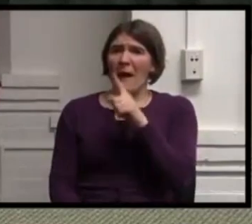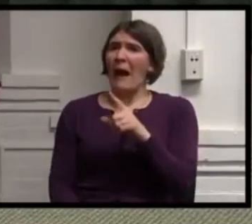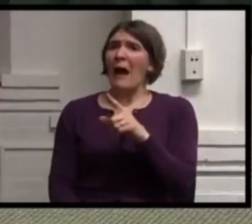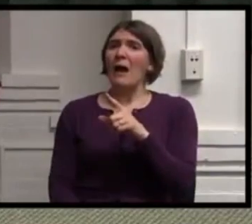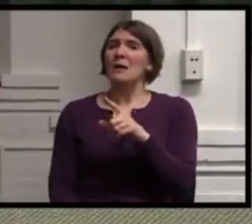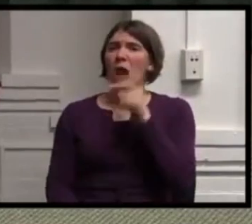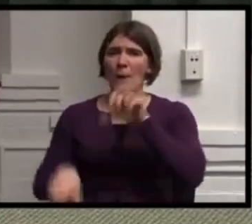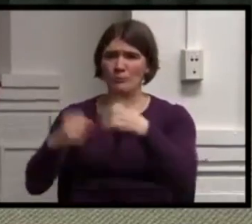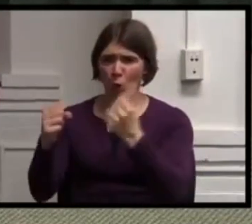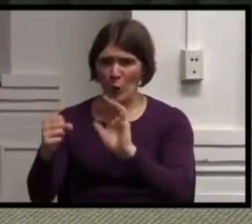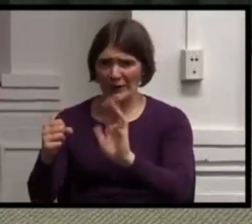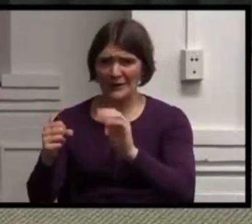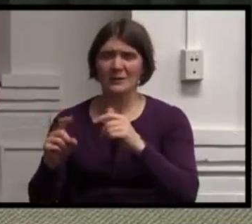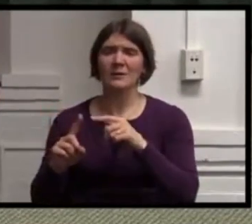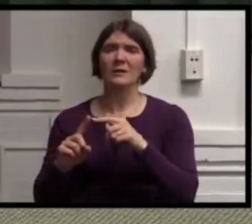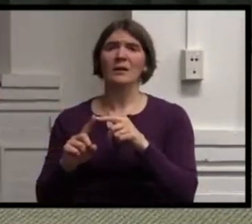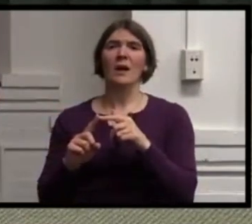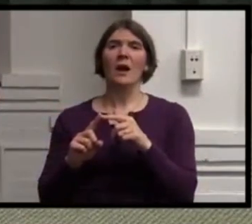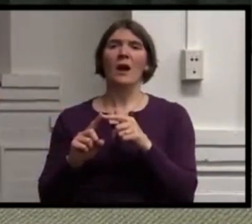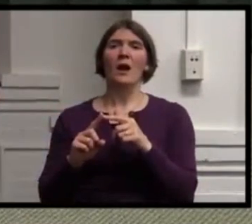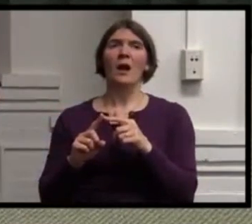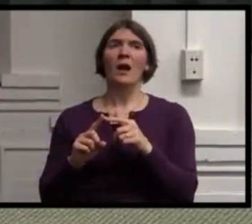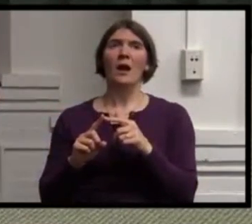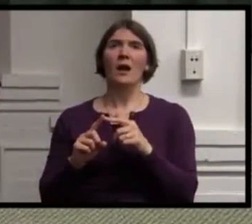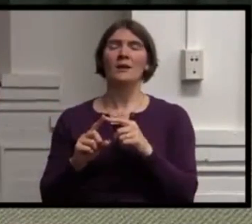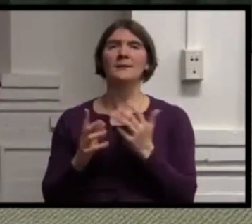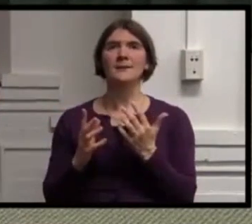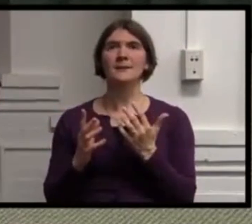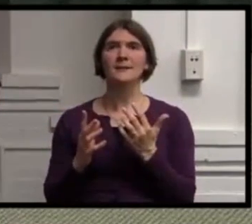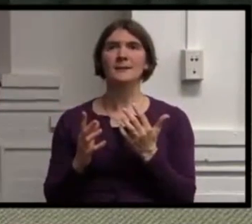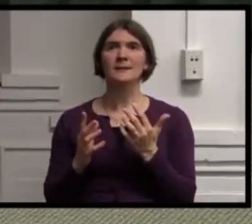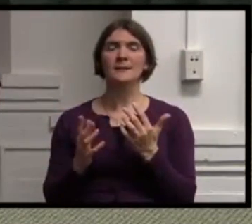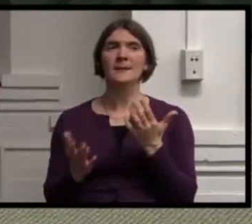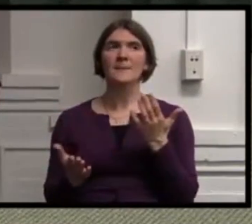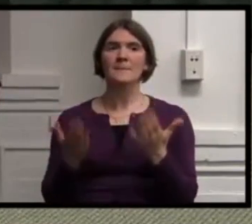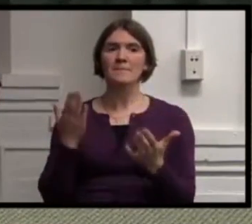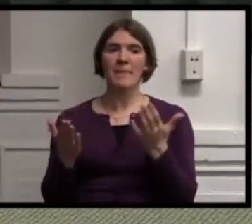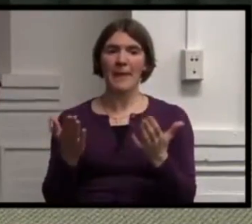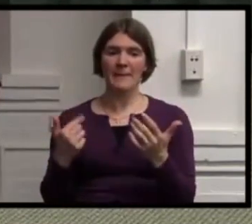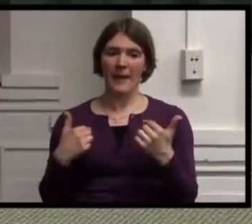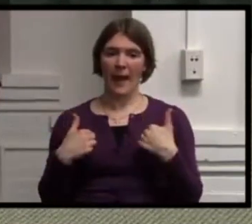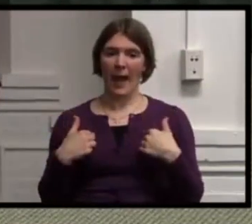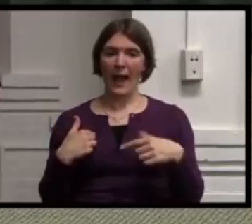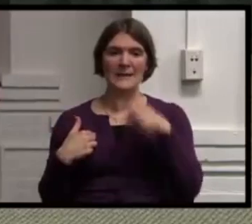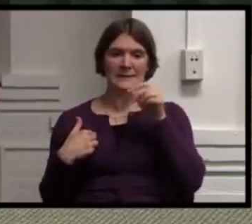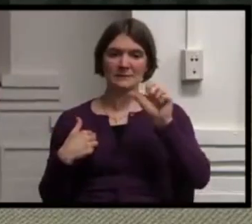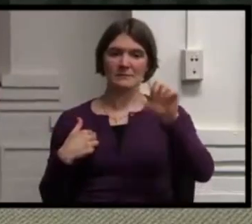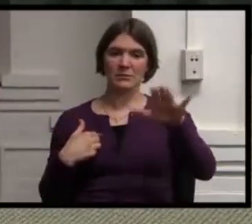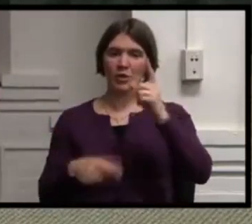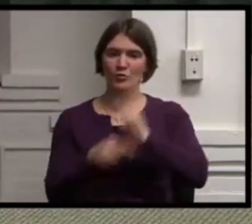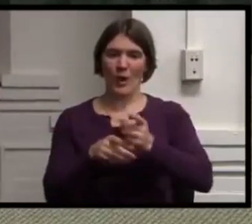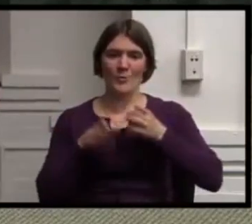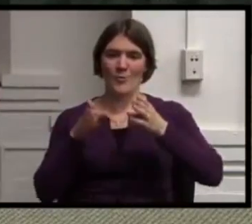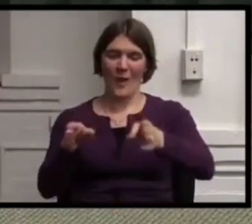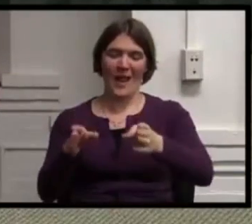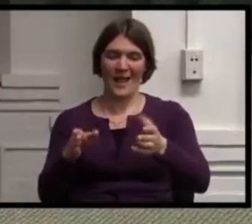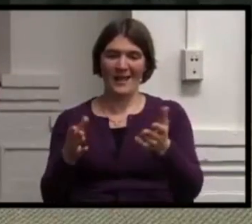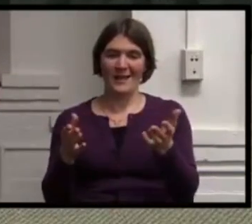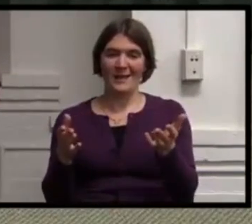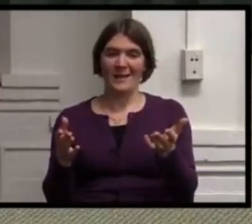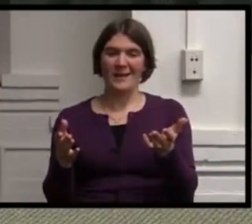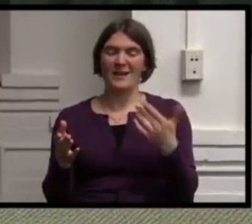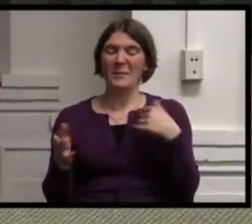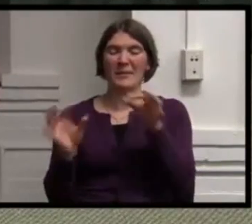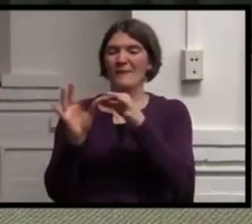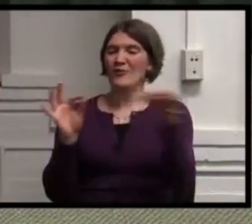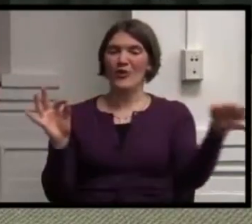Oh. I didn't say it wasn't broke. And I don't think that came out probably the way it should have, and I don't know how